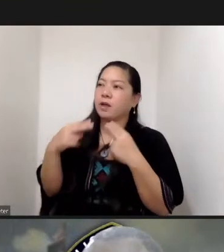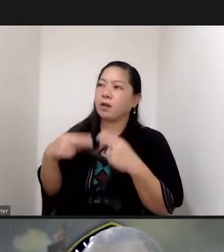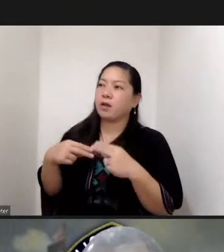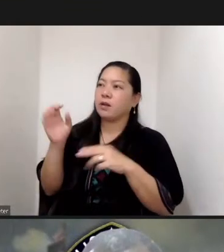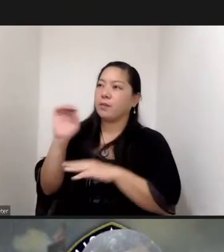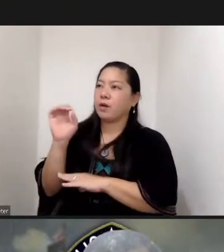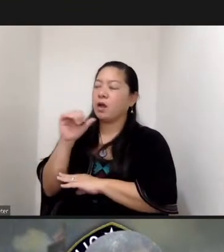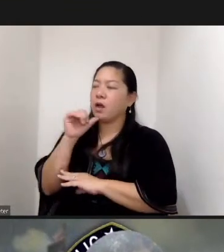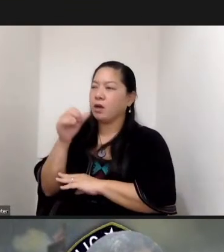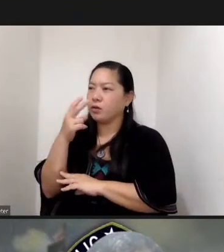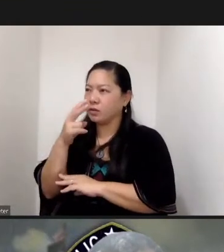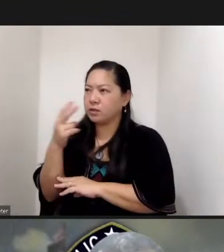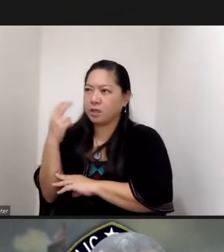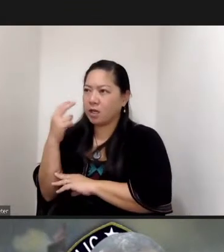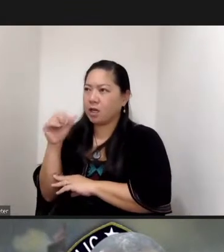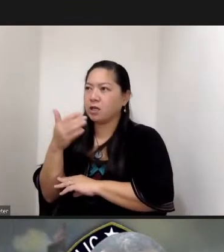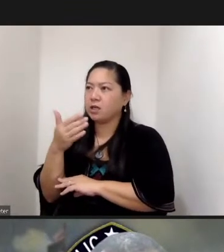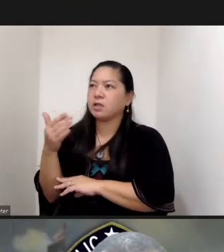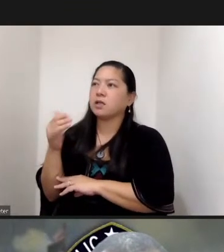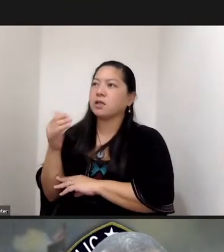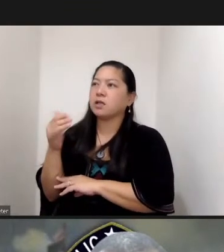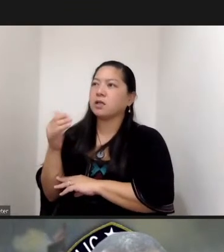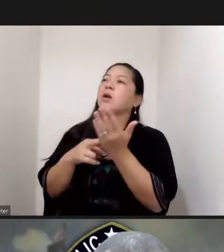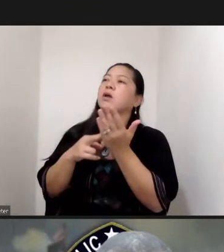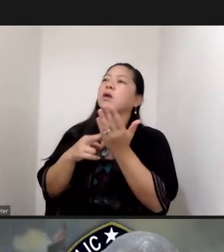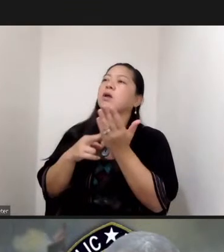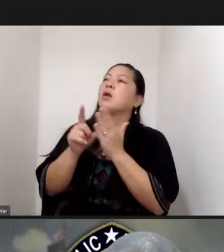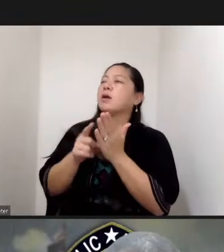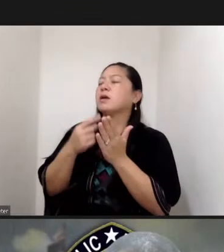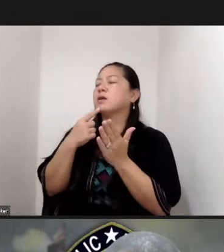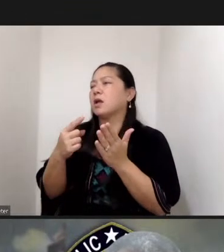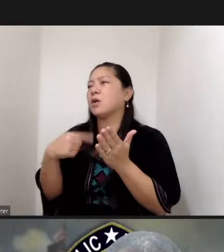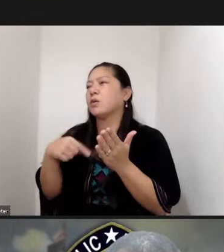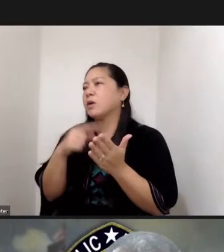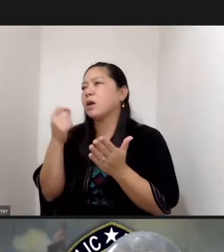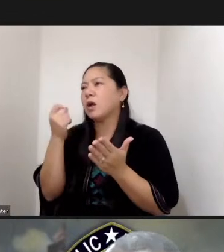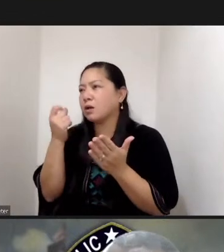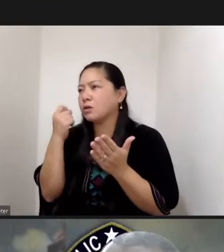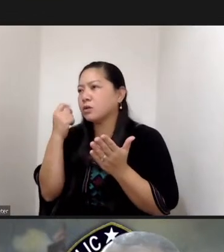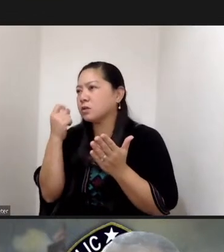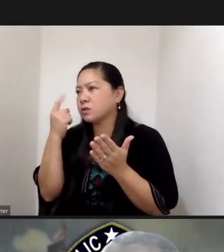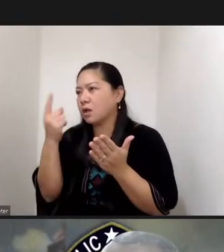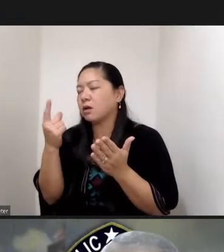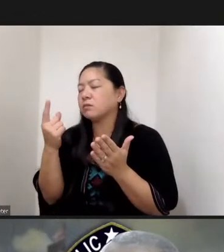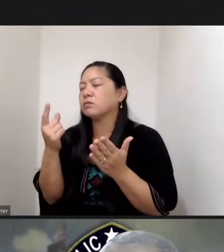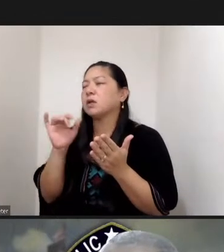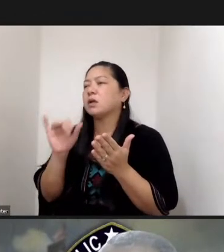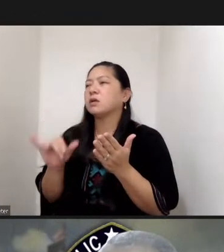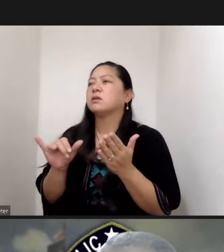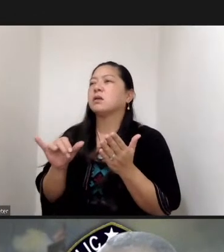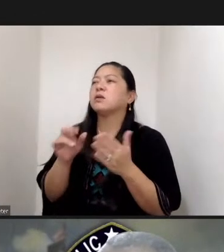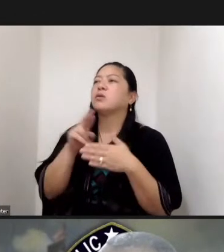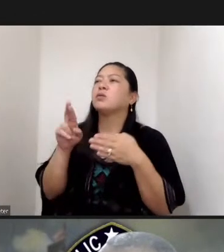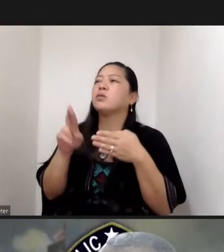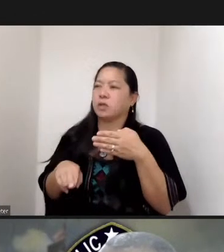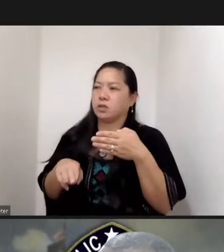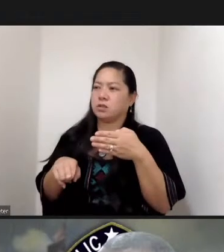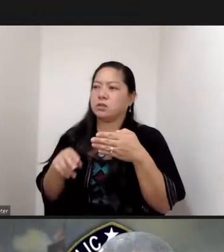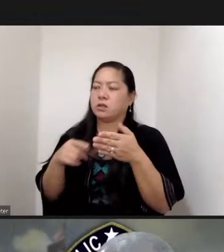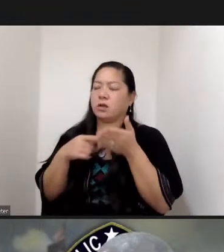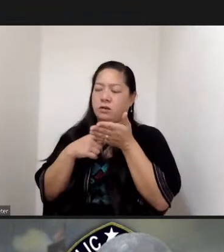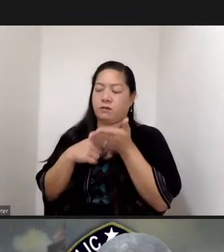anything in their resolution that says, oh, we understand that as a result of